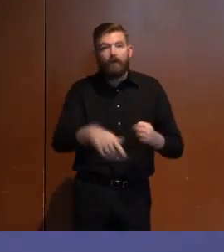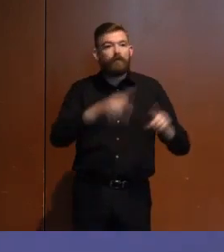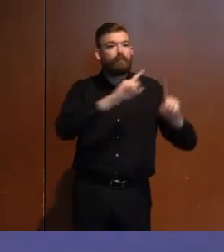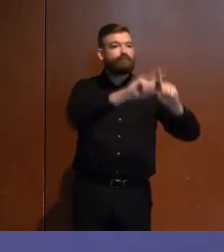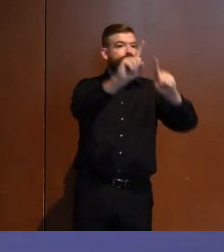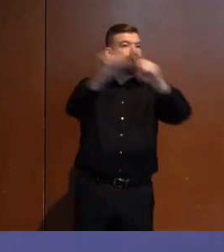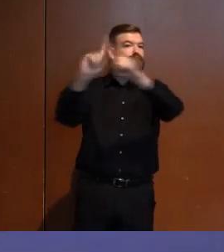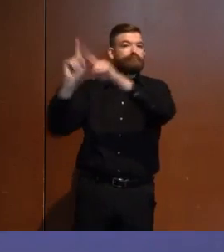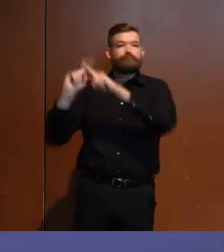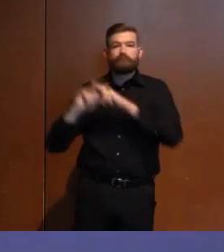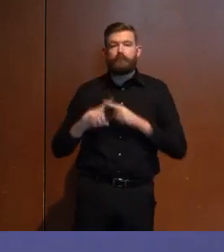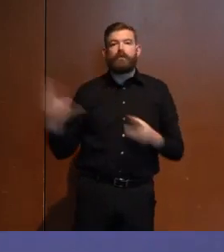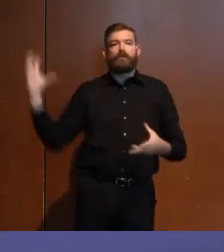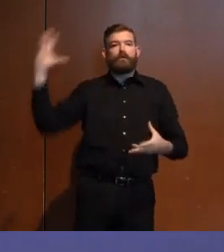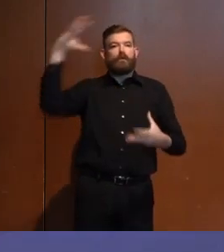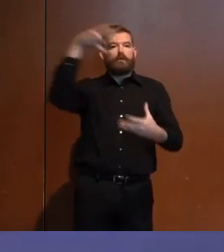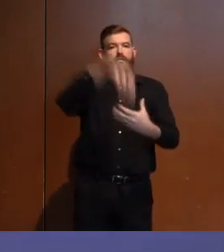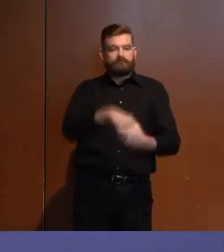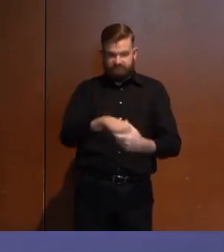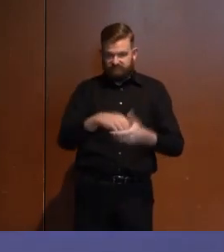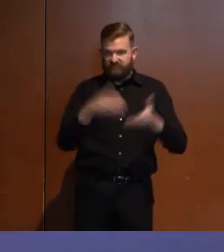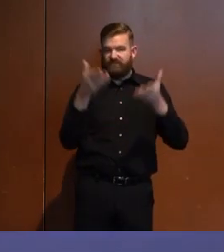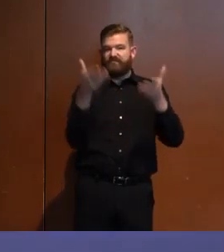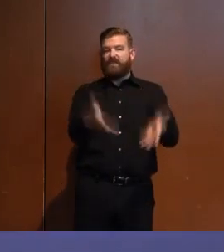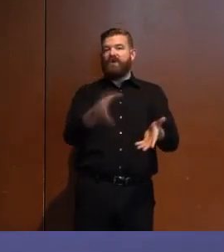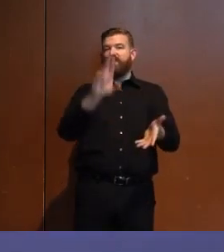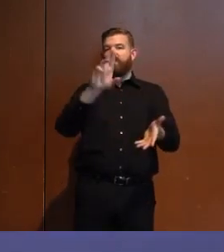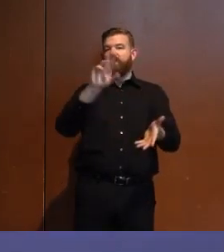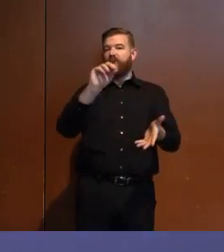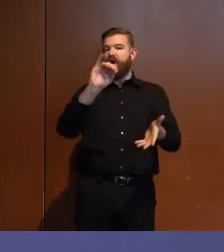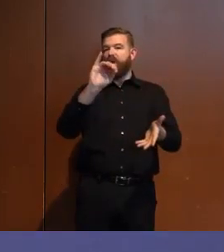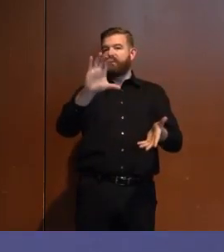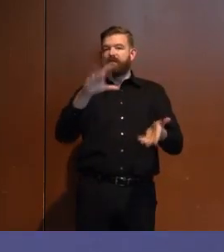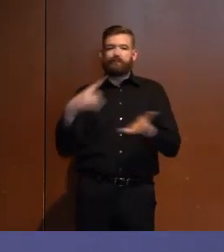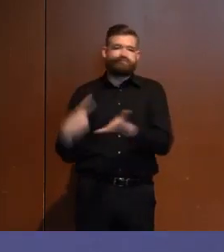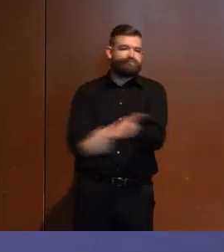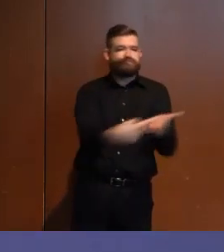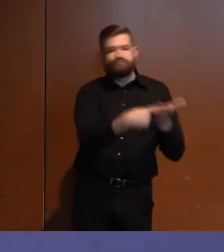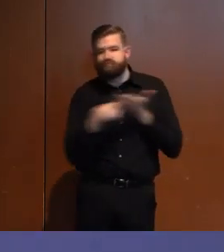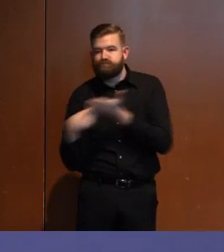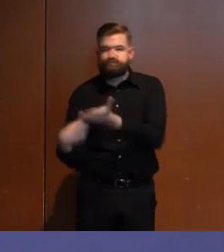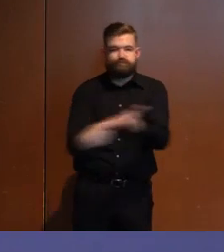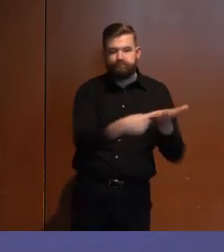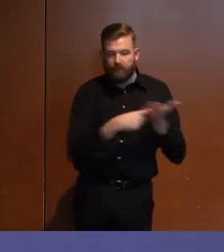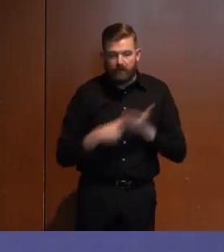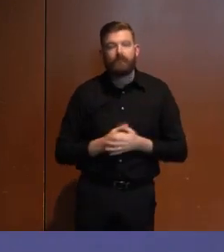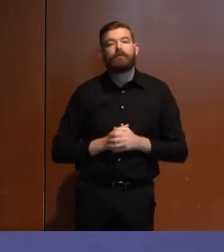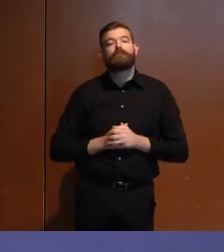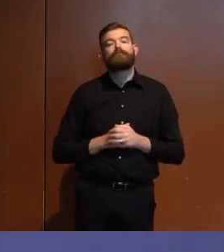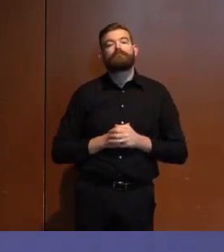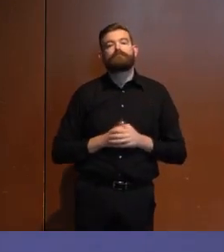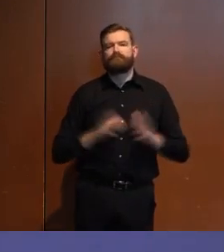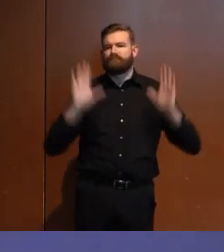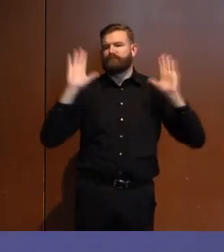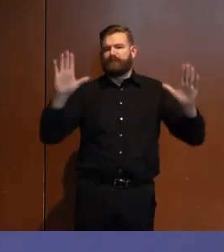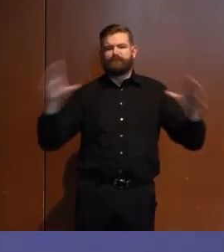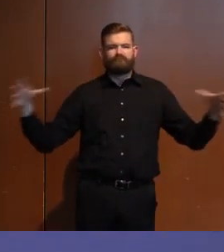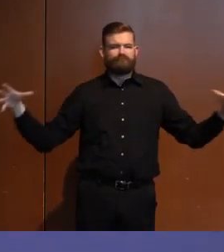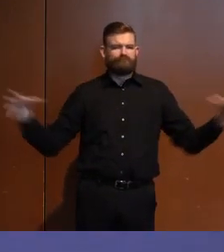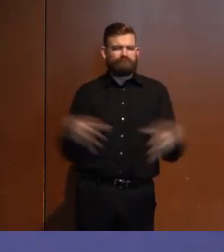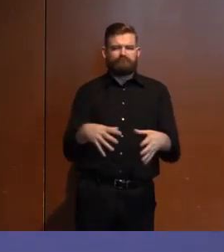Noreen Giblin, who sits beside me and is in charge of coordinating all of the cabinet affairs, is part of that team.